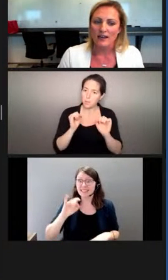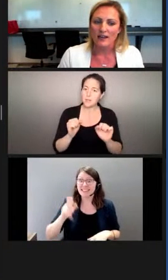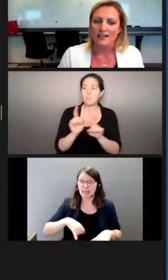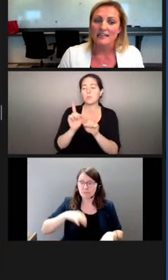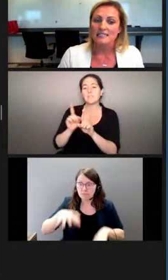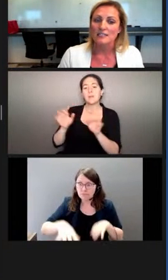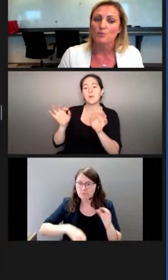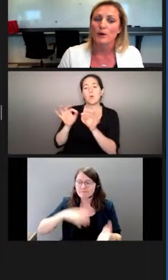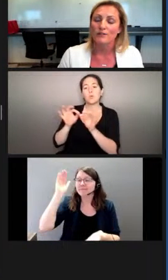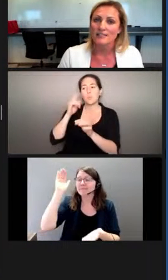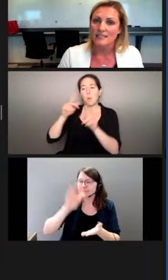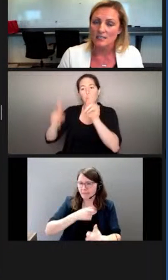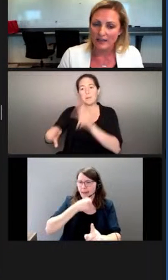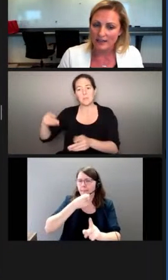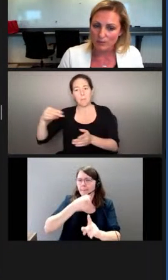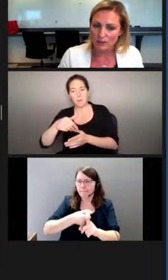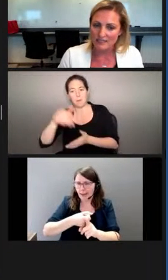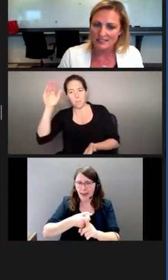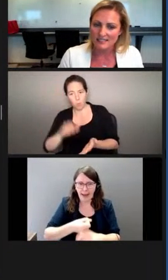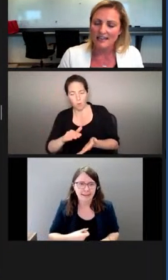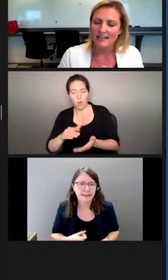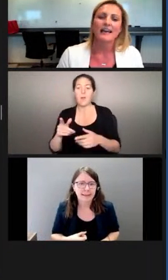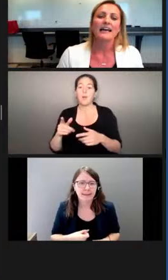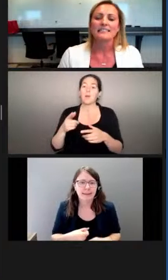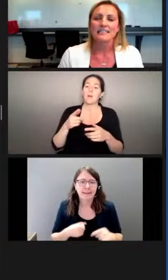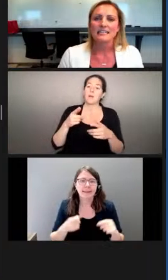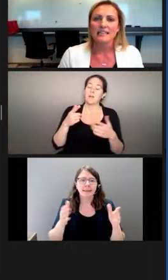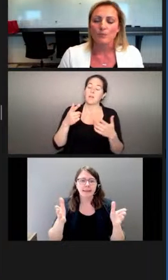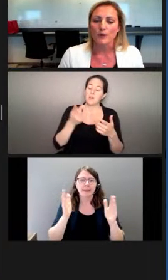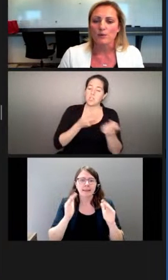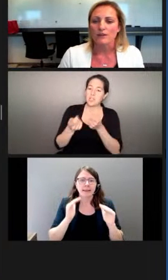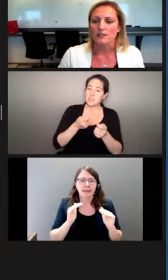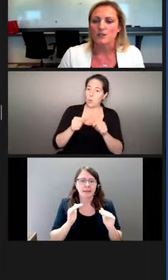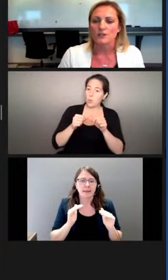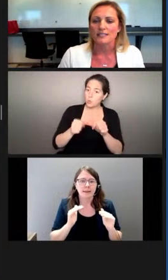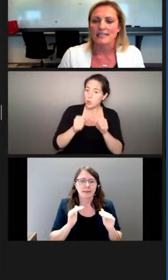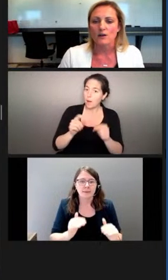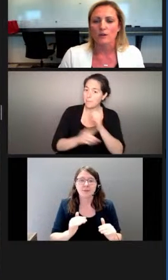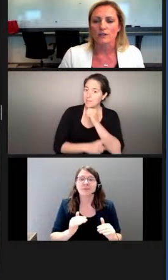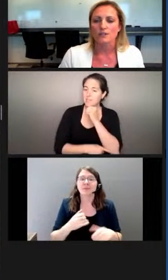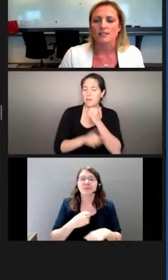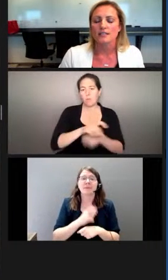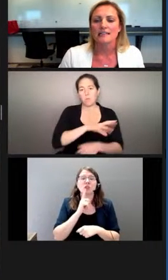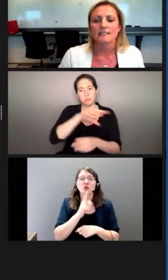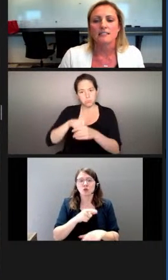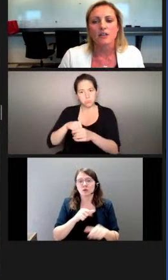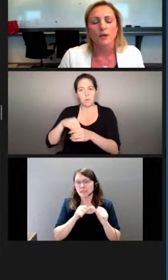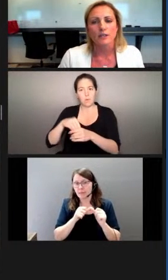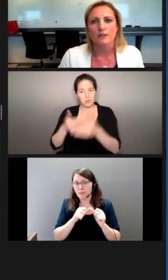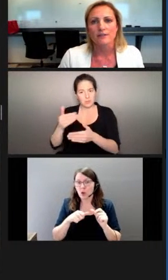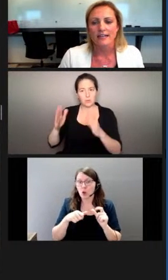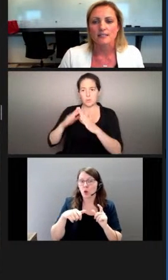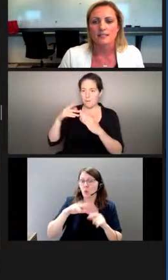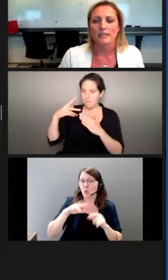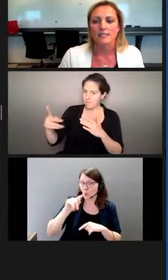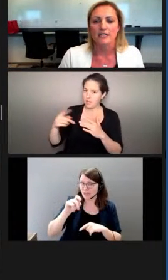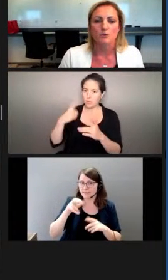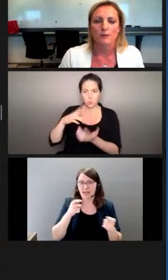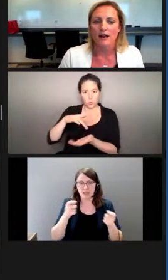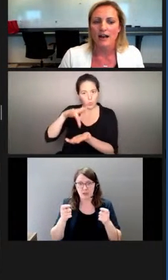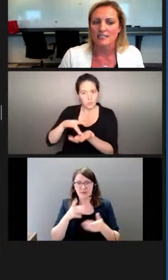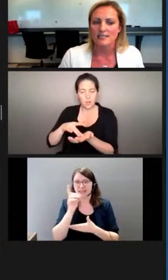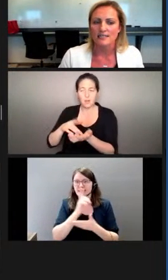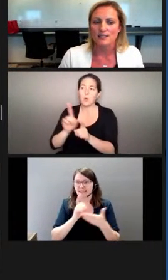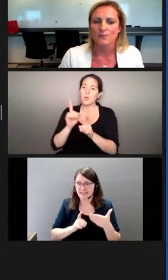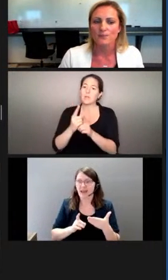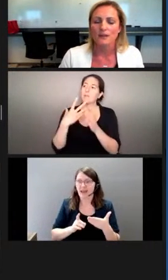management design an essential part of the city's planning process, and to collaborate with external stakeholders to collectively work to advance waste